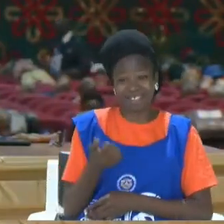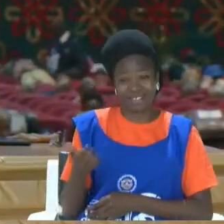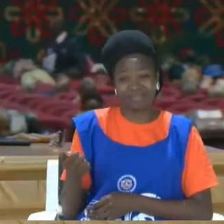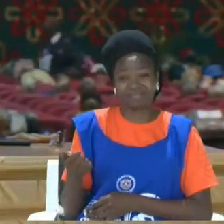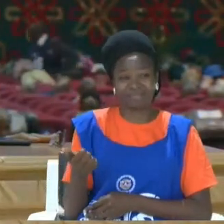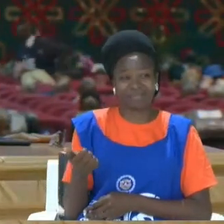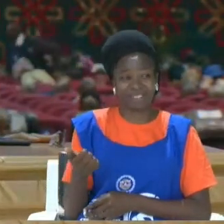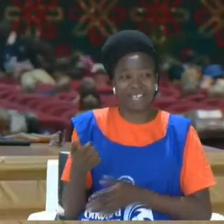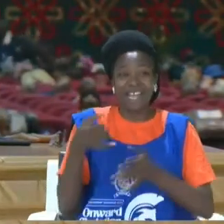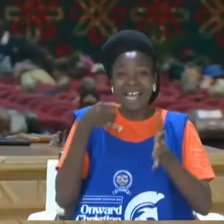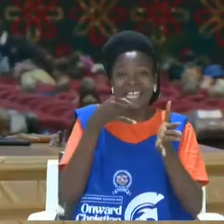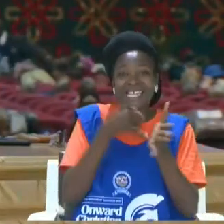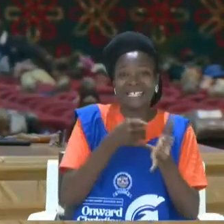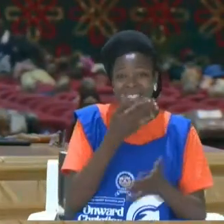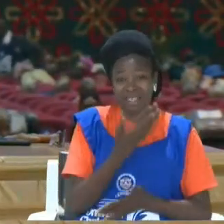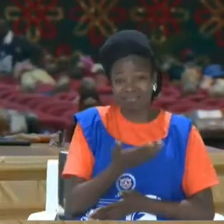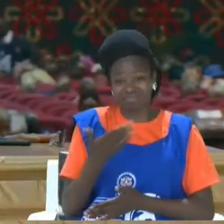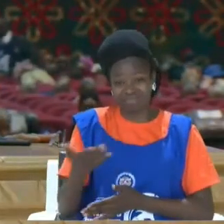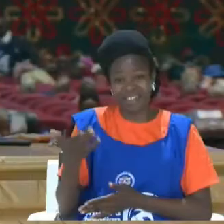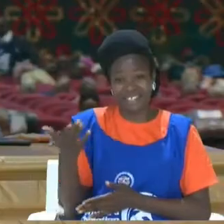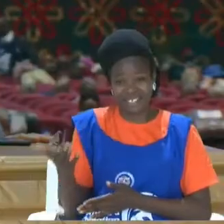Wind is a mysterious agent.